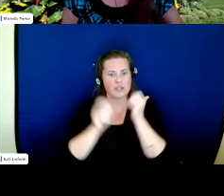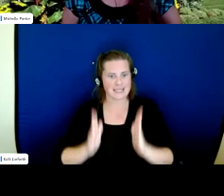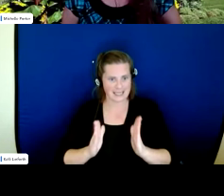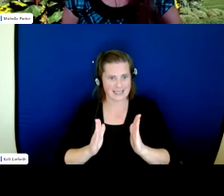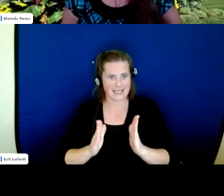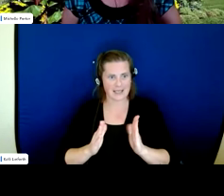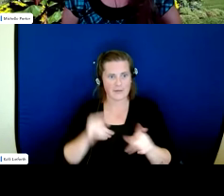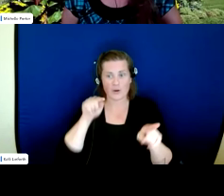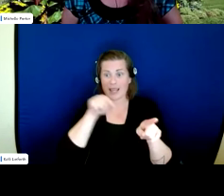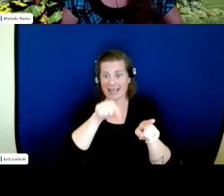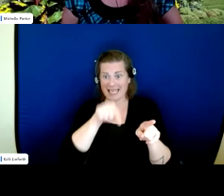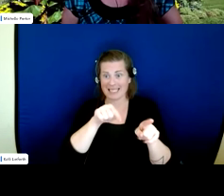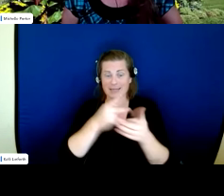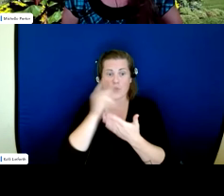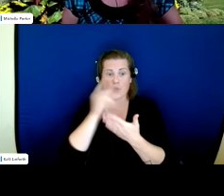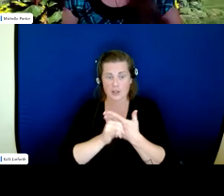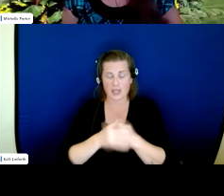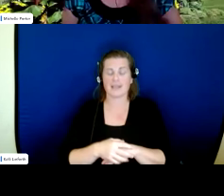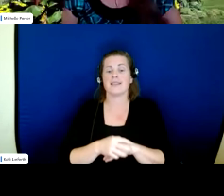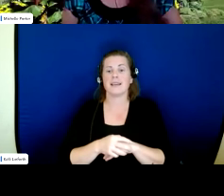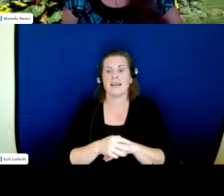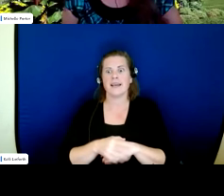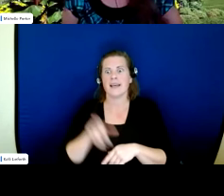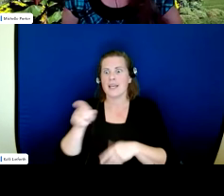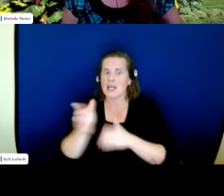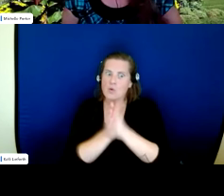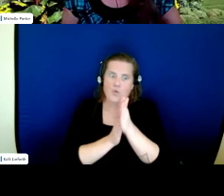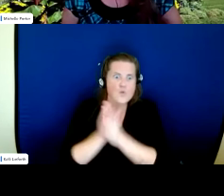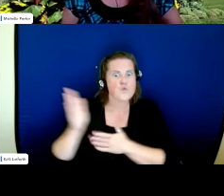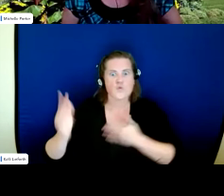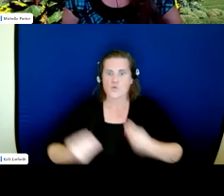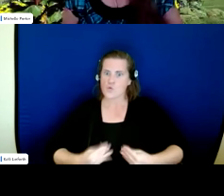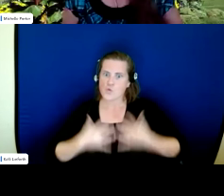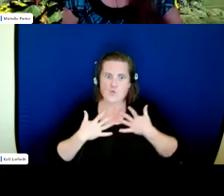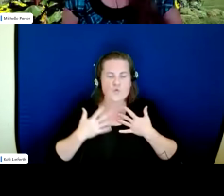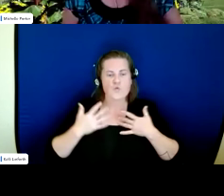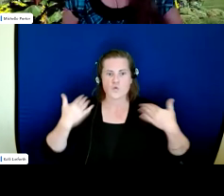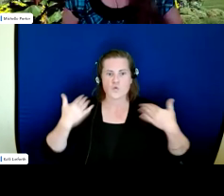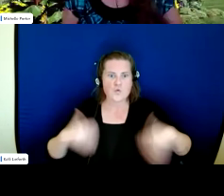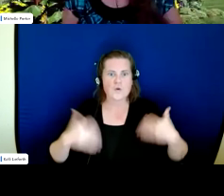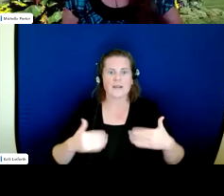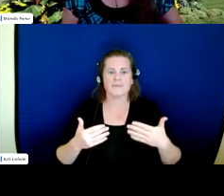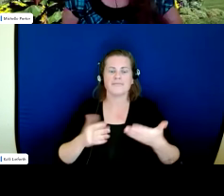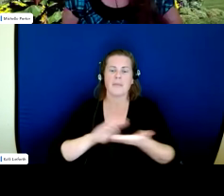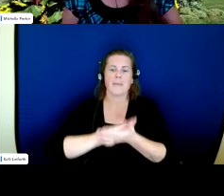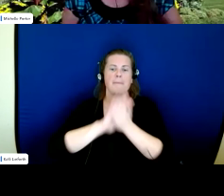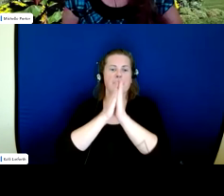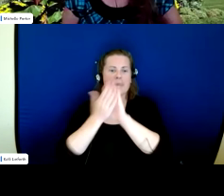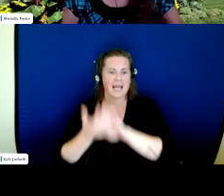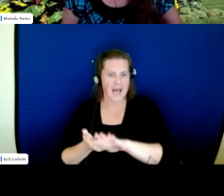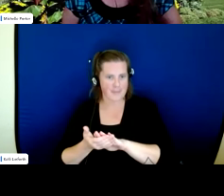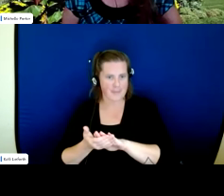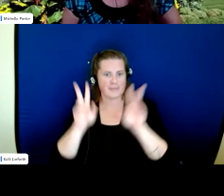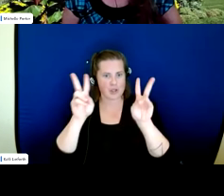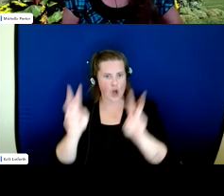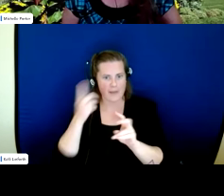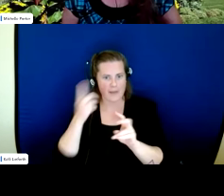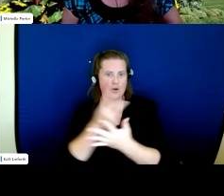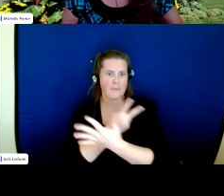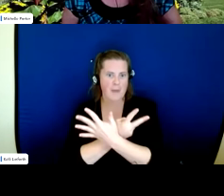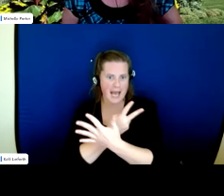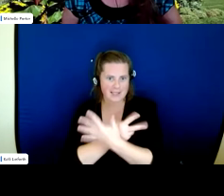particular project. He became so enthusiastic about it that he decided to make it the topic of his master's